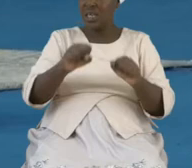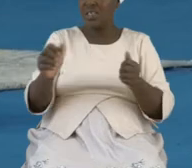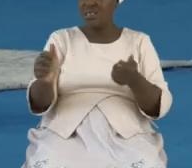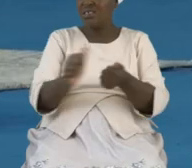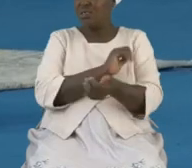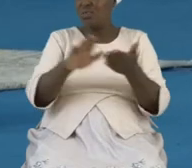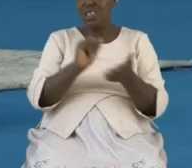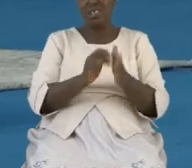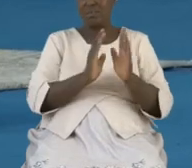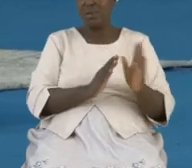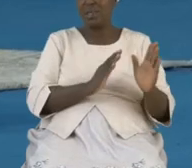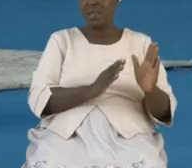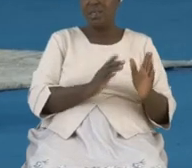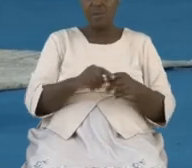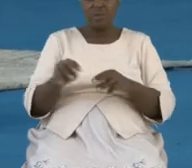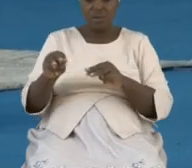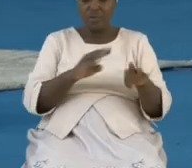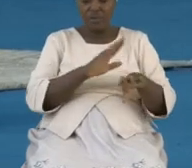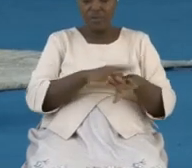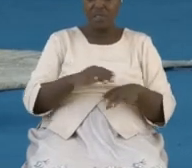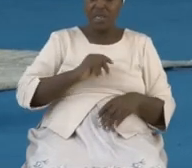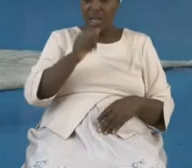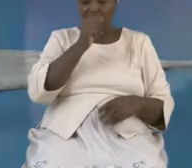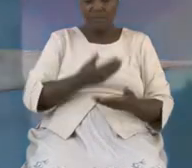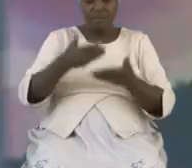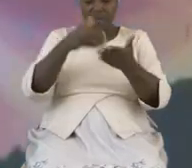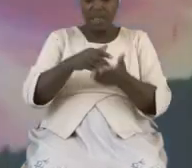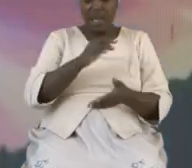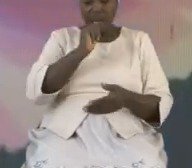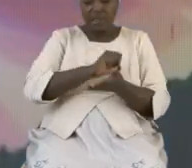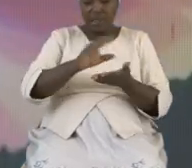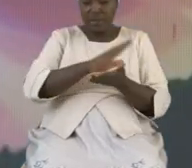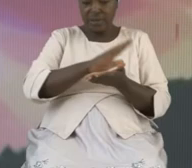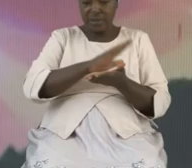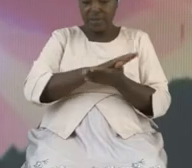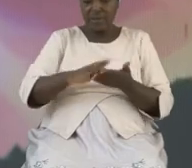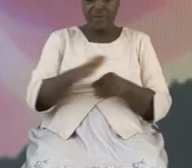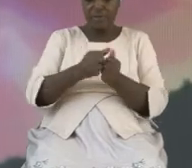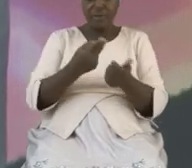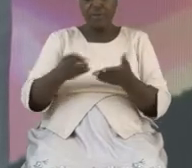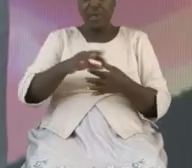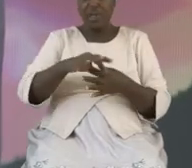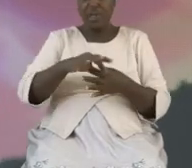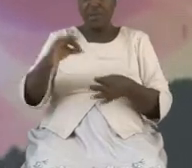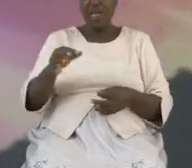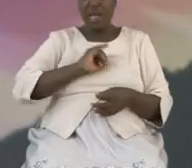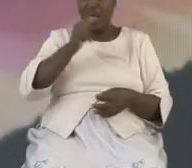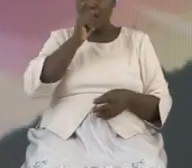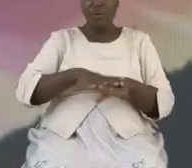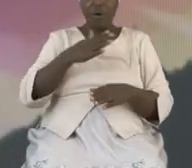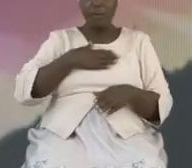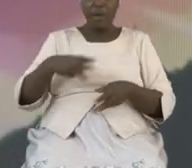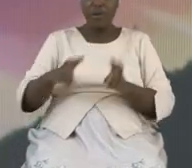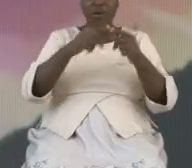saved, I'm sanctified, I'm filled with the Holy Ghost, I am on my way to heaven. The